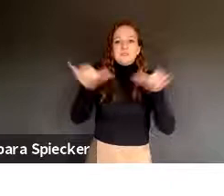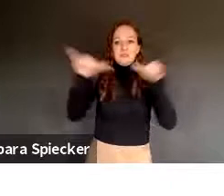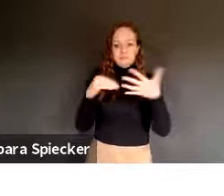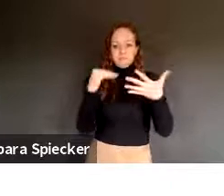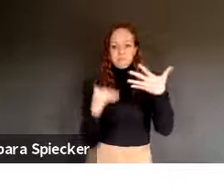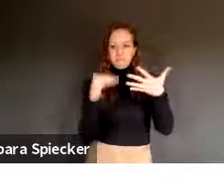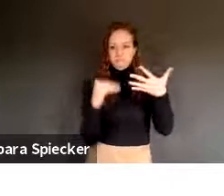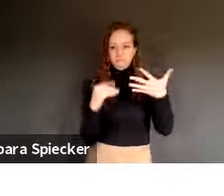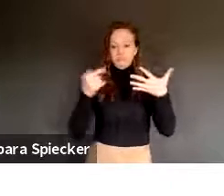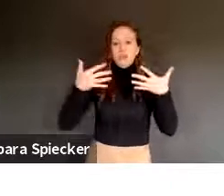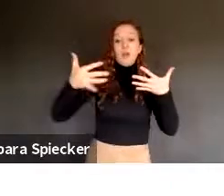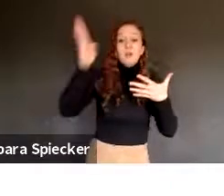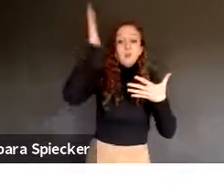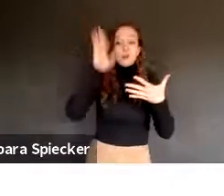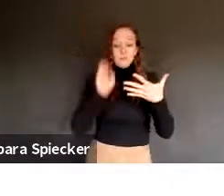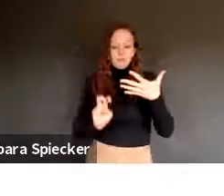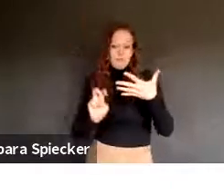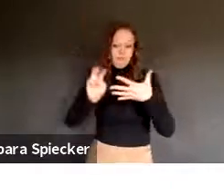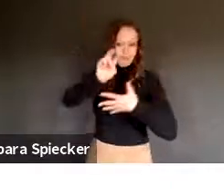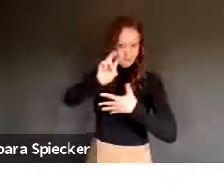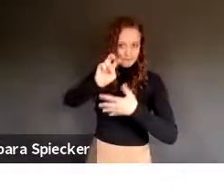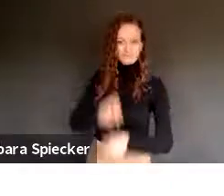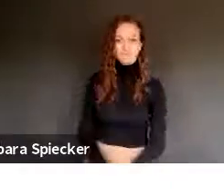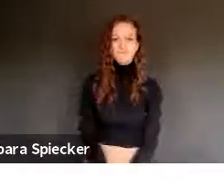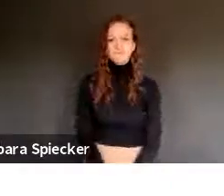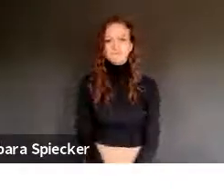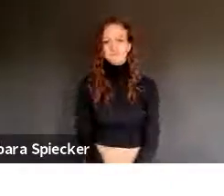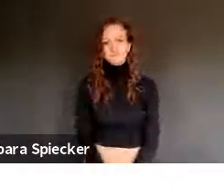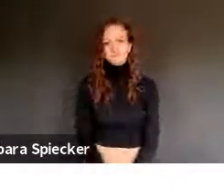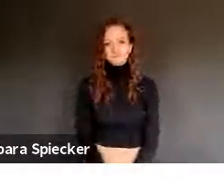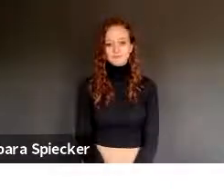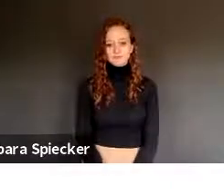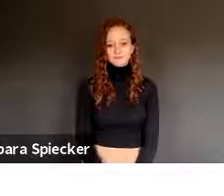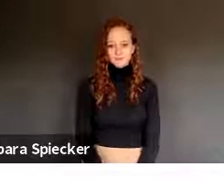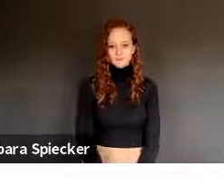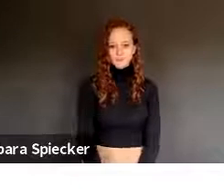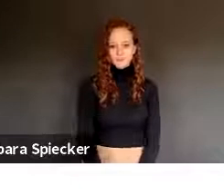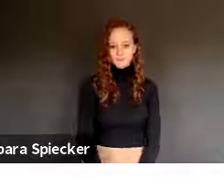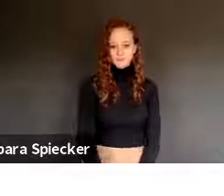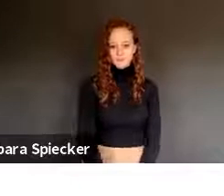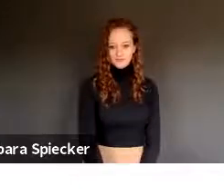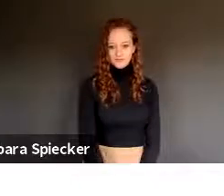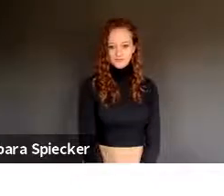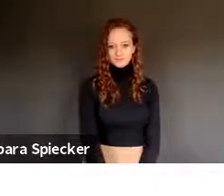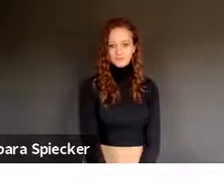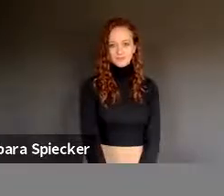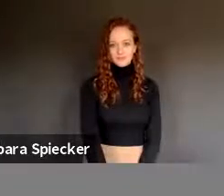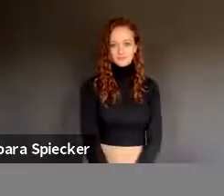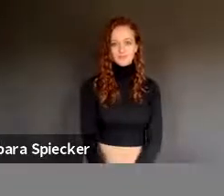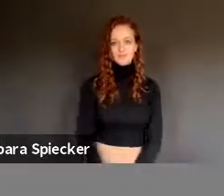We'll start with the smallest organizational scale and work our way up. And we'll do an interpreter switch.